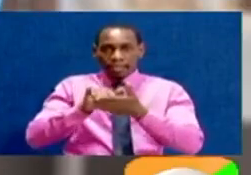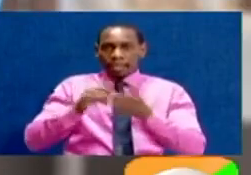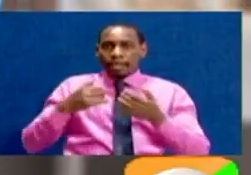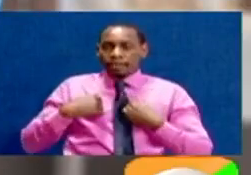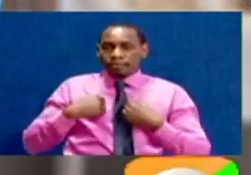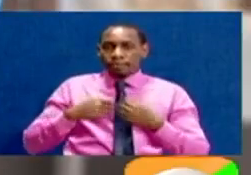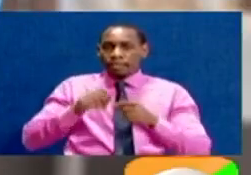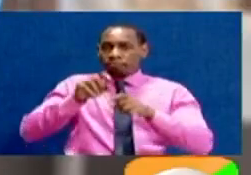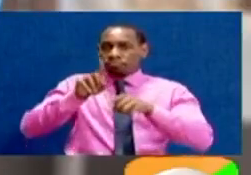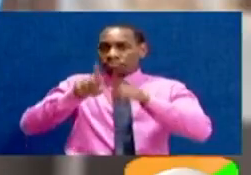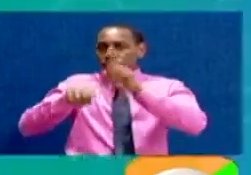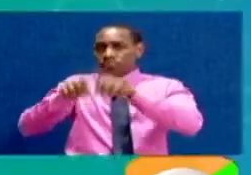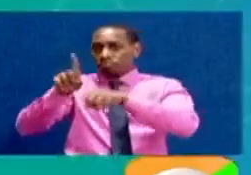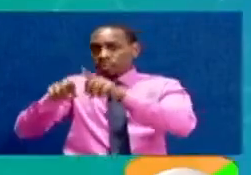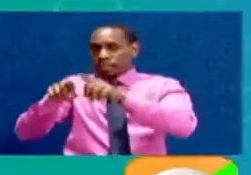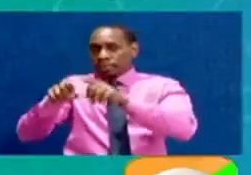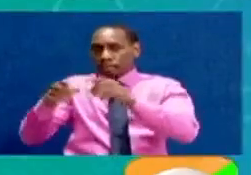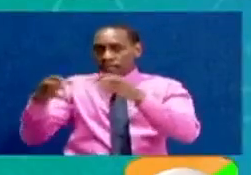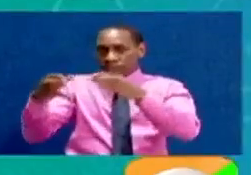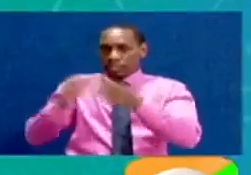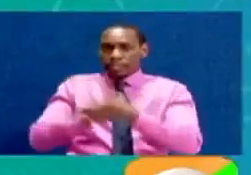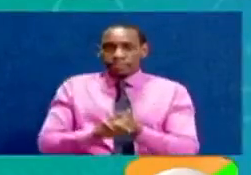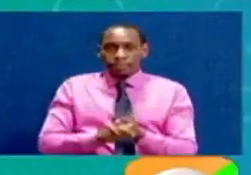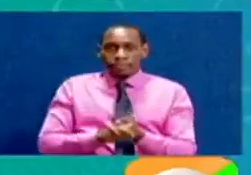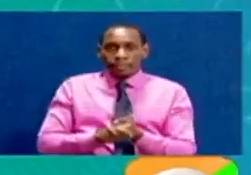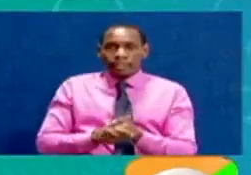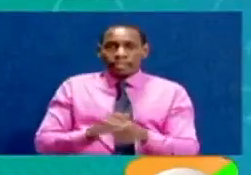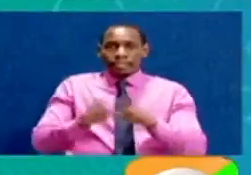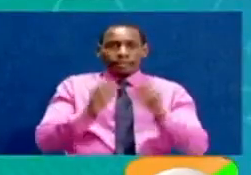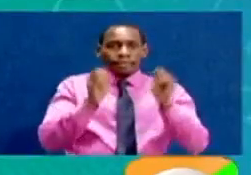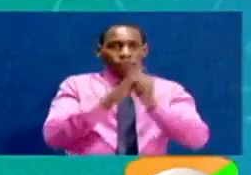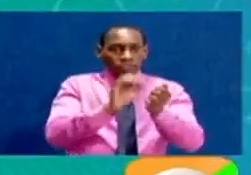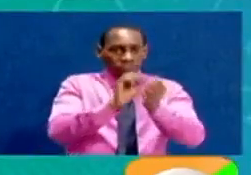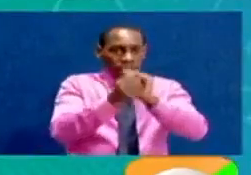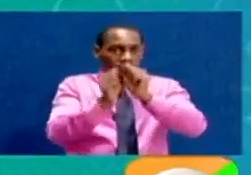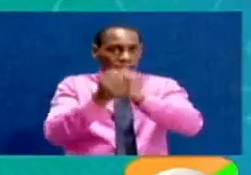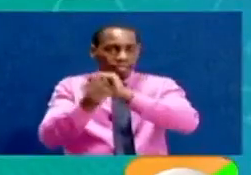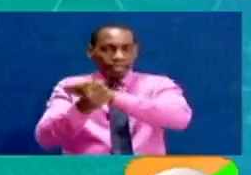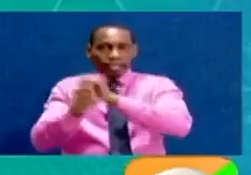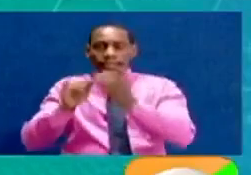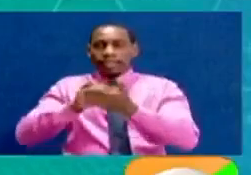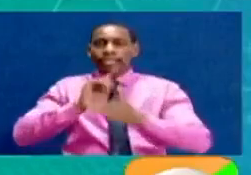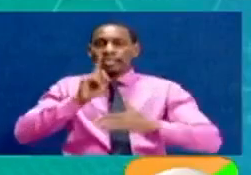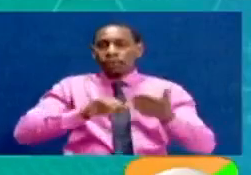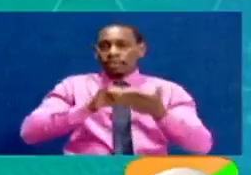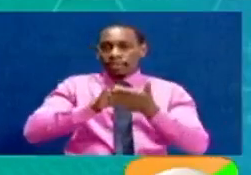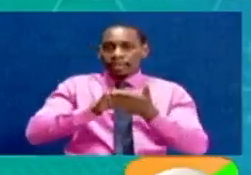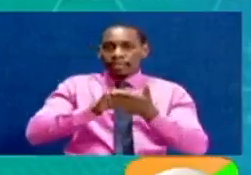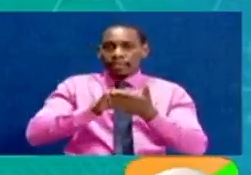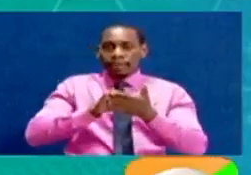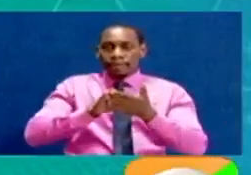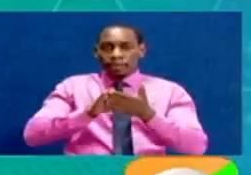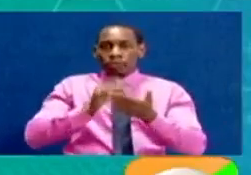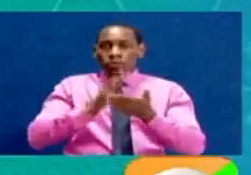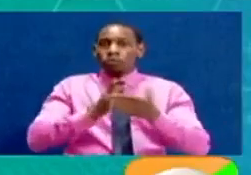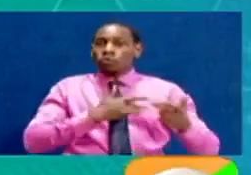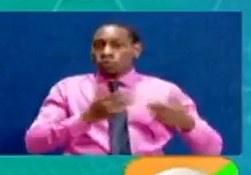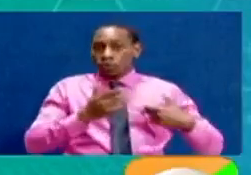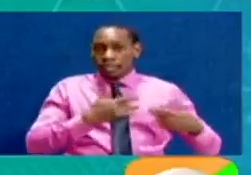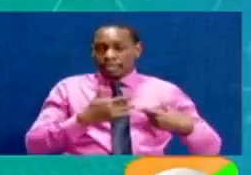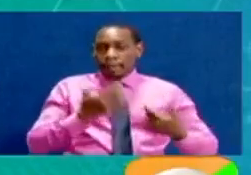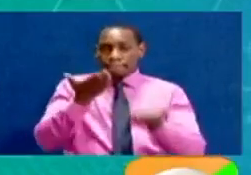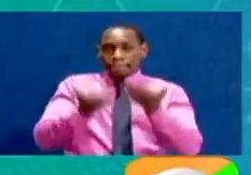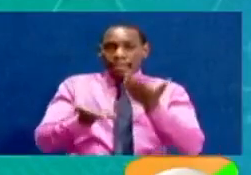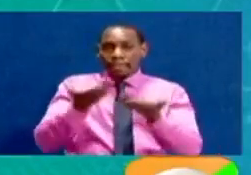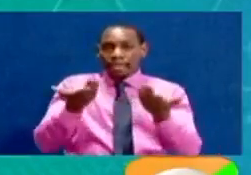its distinctive shape. They found 14 such mutations, one of which they say was of urgent concern, as it